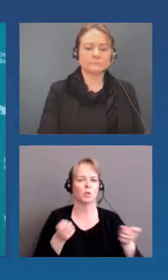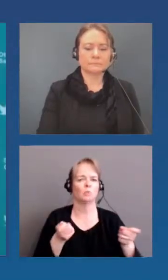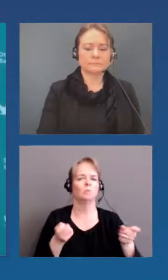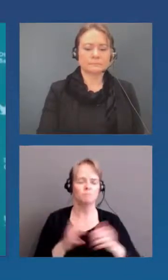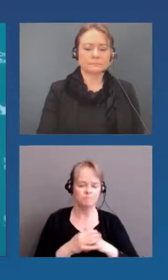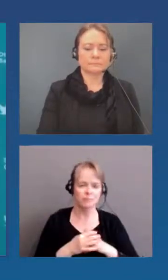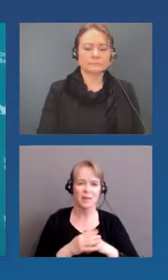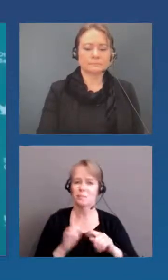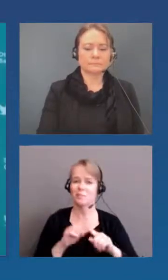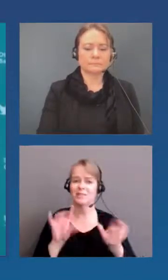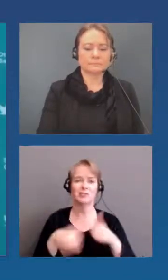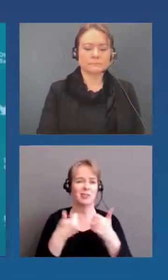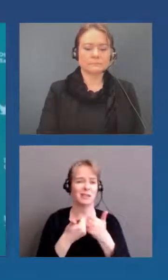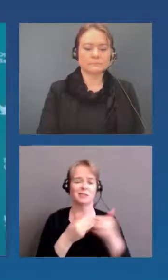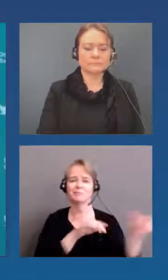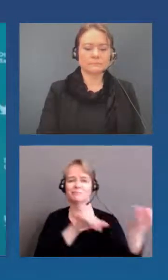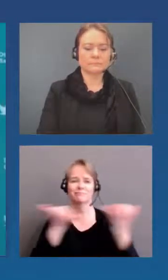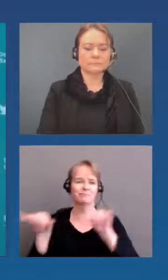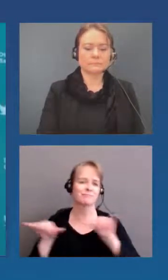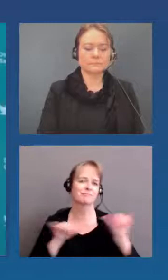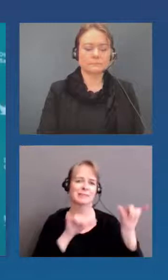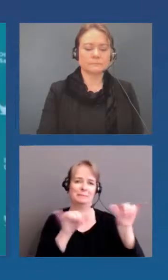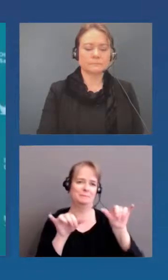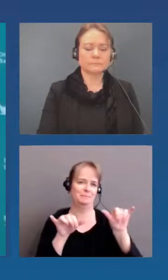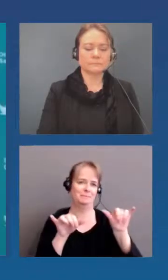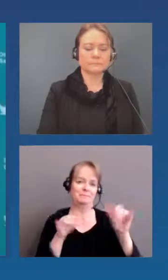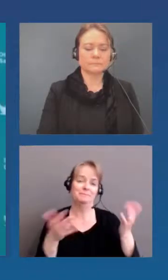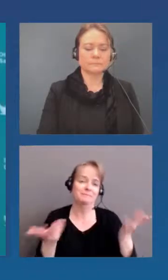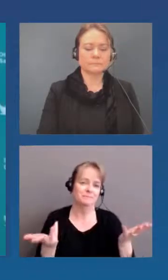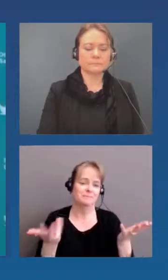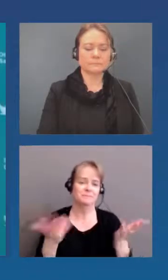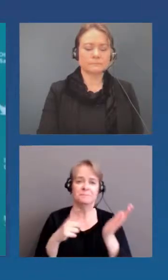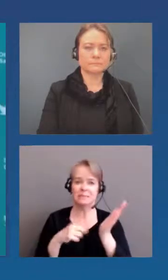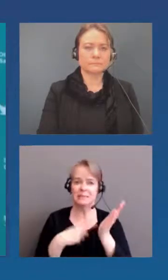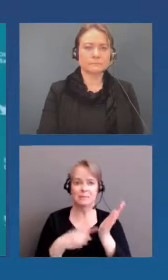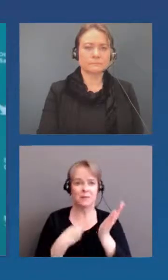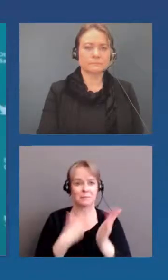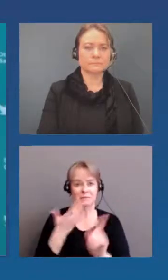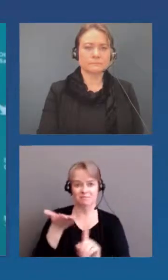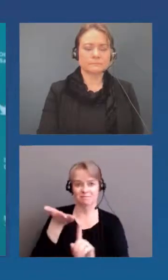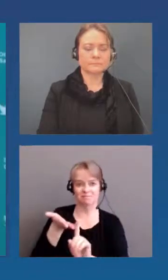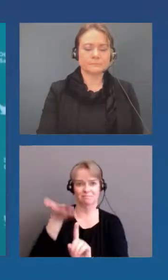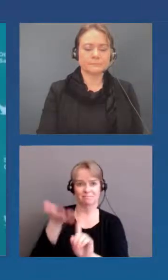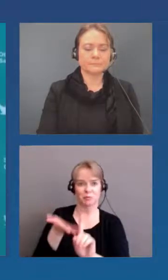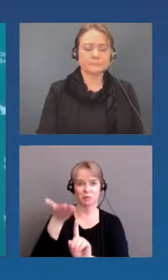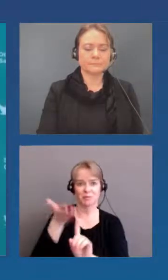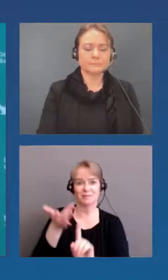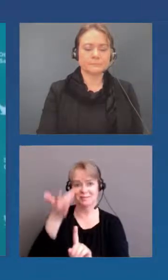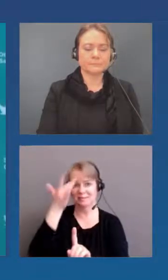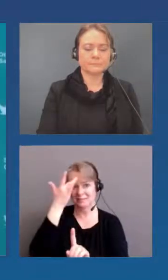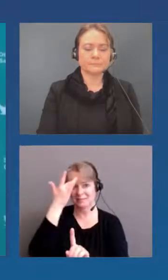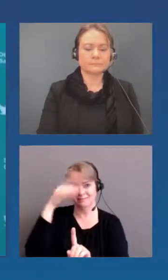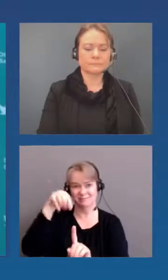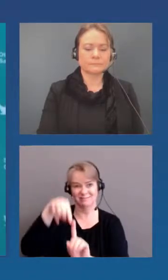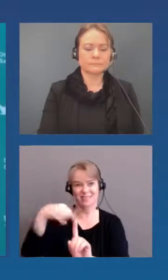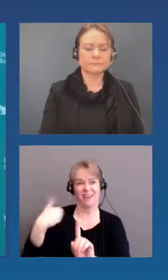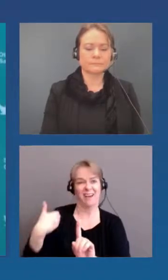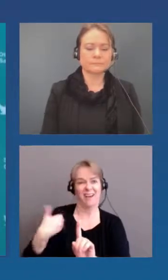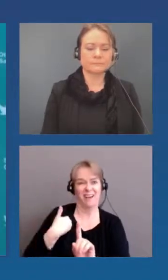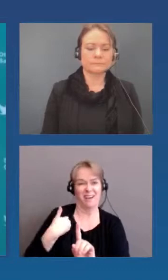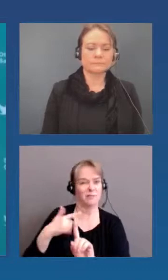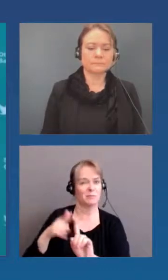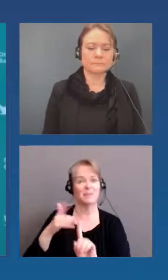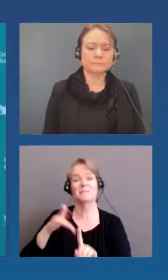as anywhere when sometimes there are asymptomatic infections, and it's hard to